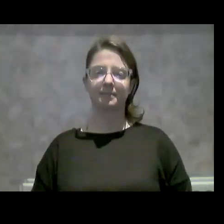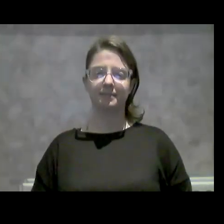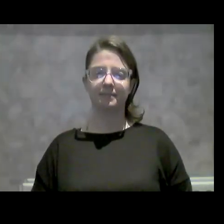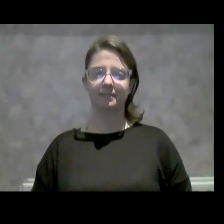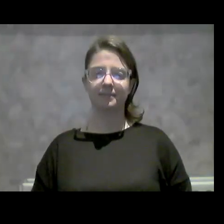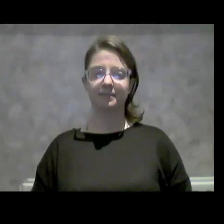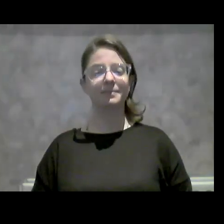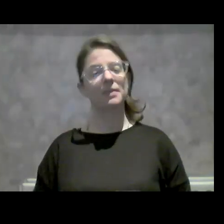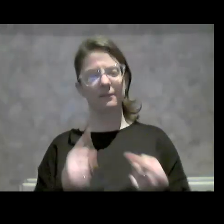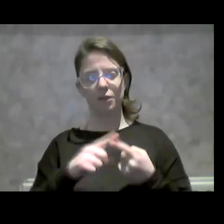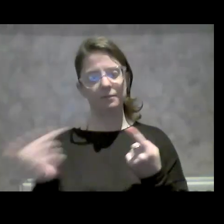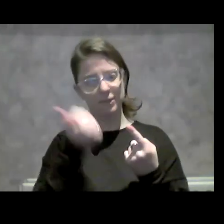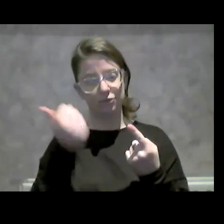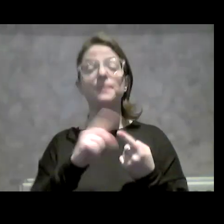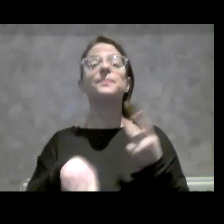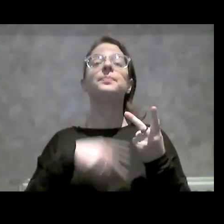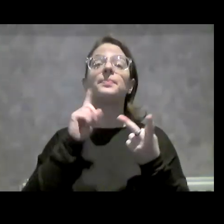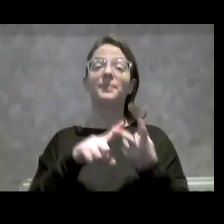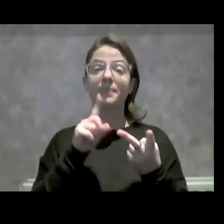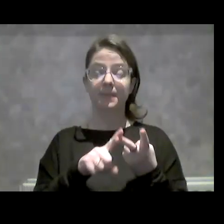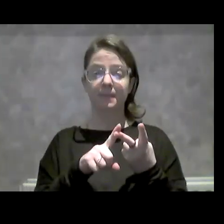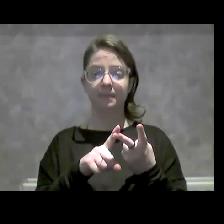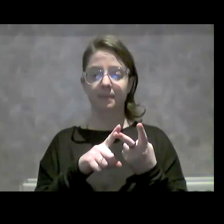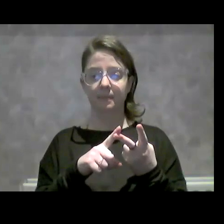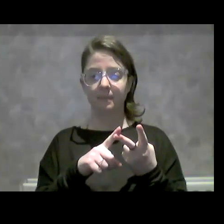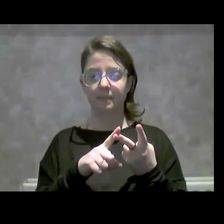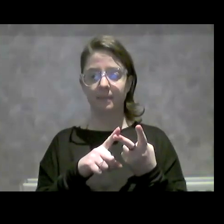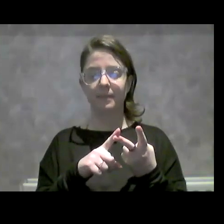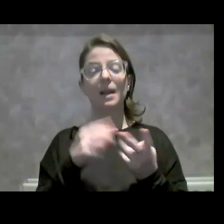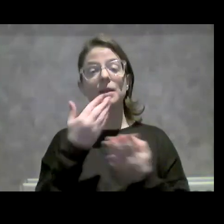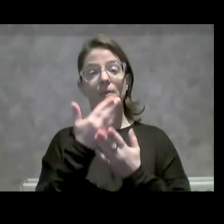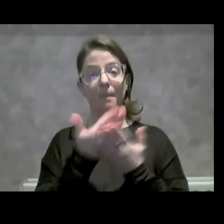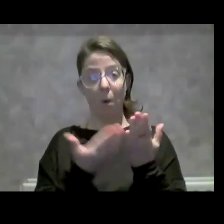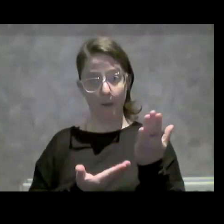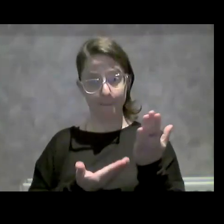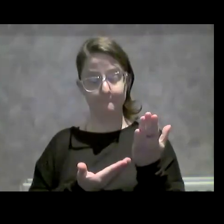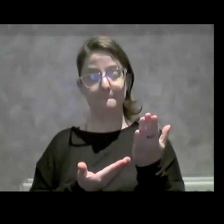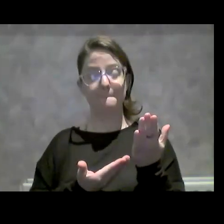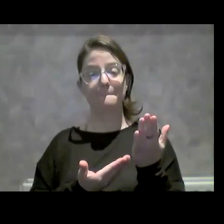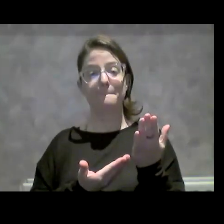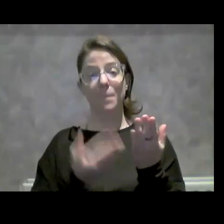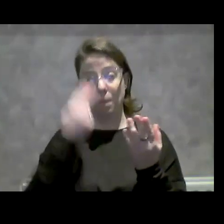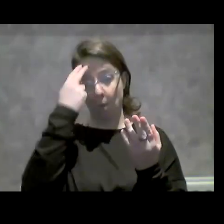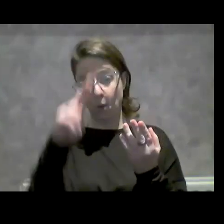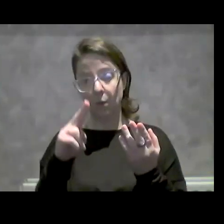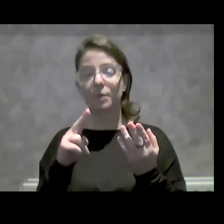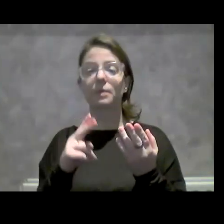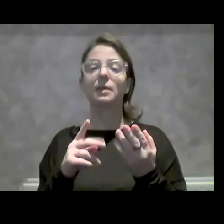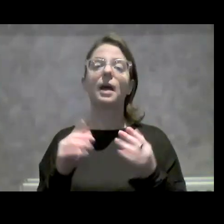So that's the first one. The next story is called poem. The next poem is called Little